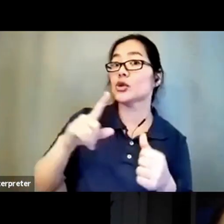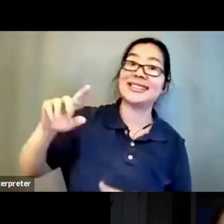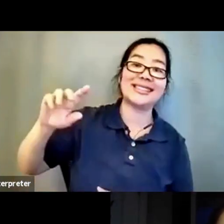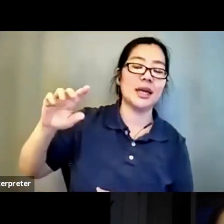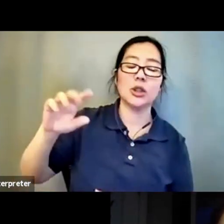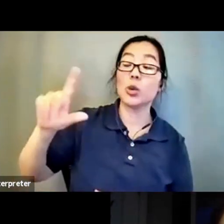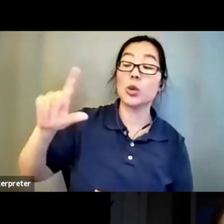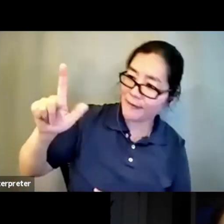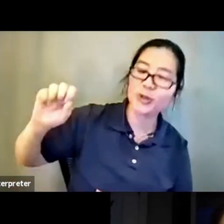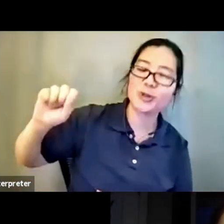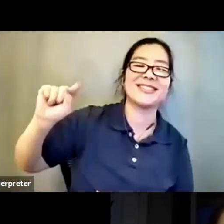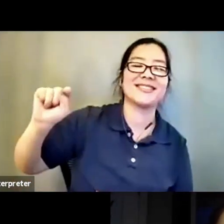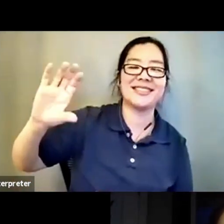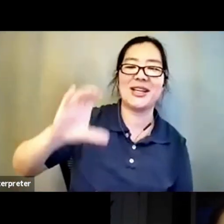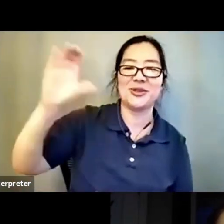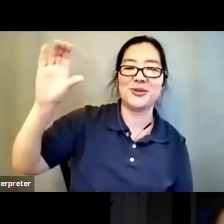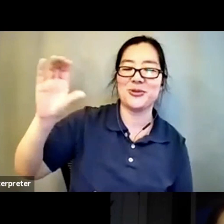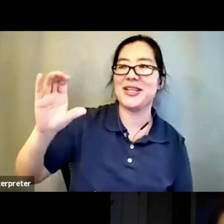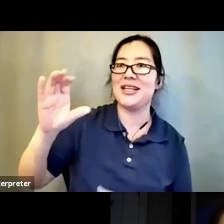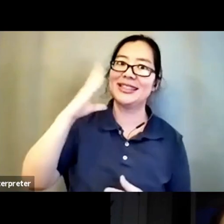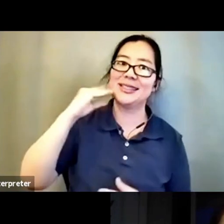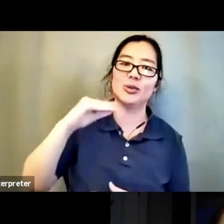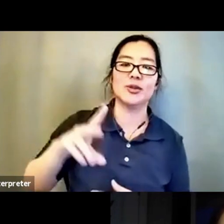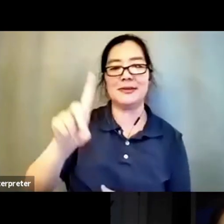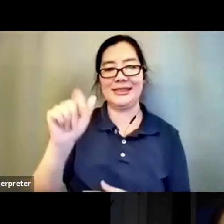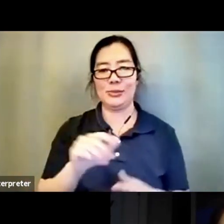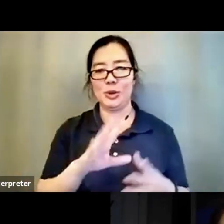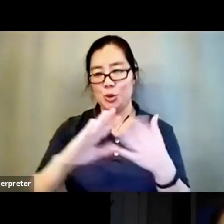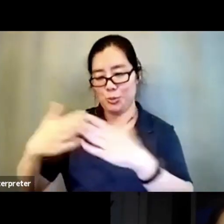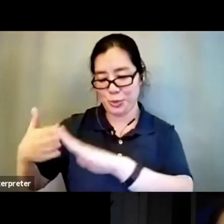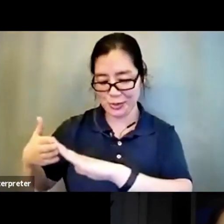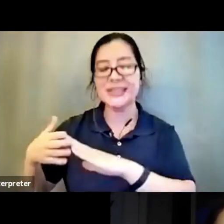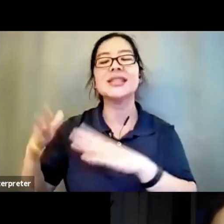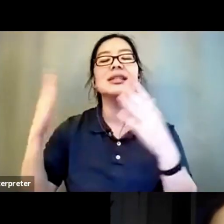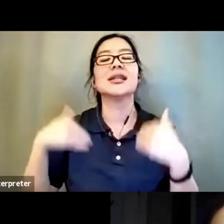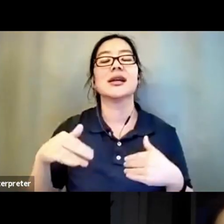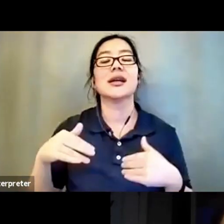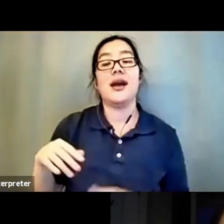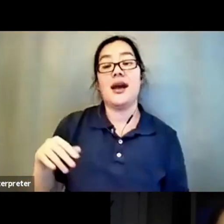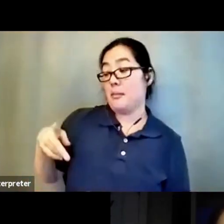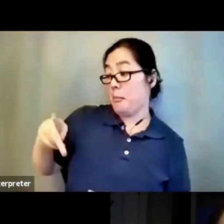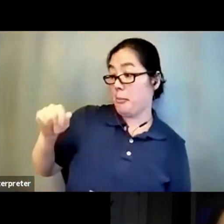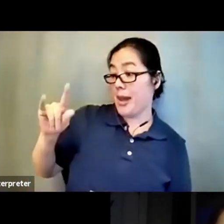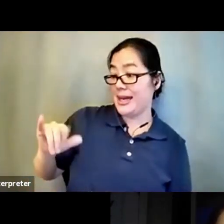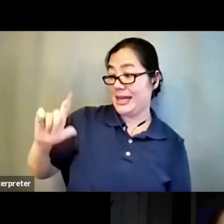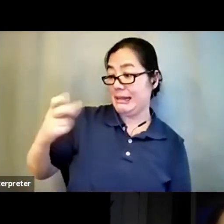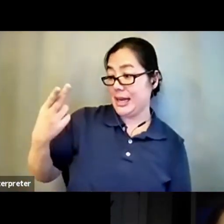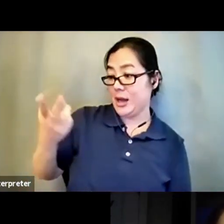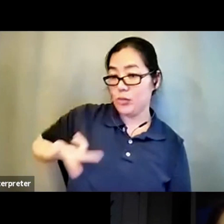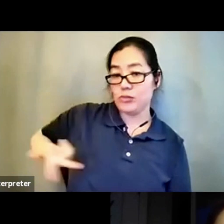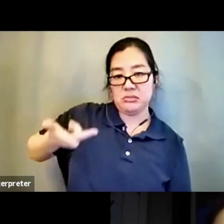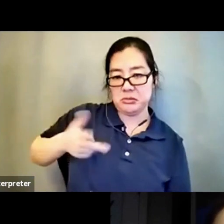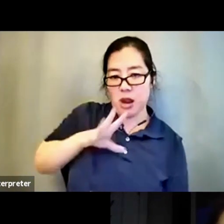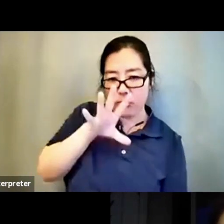out this past summer. And Patty and Leah are both contributors, and again, another reason for